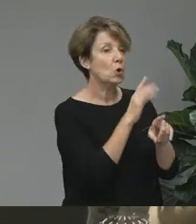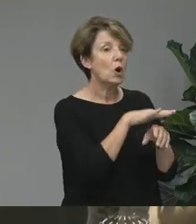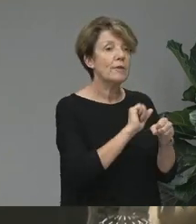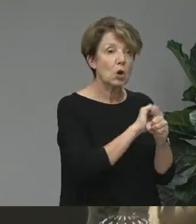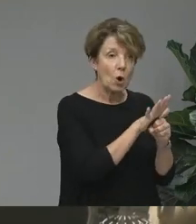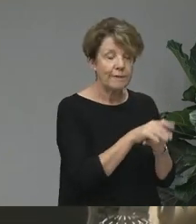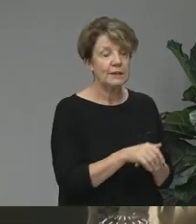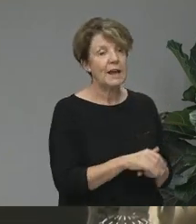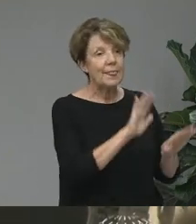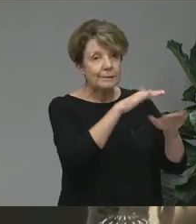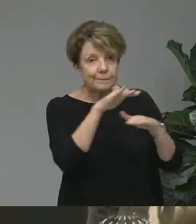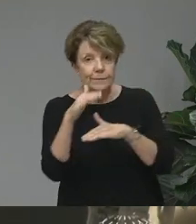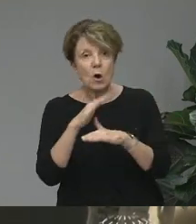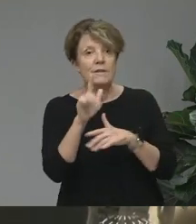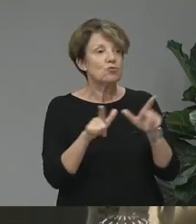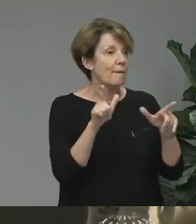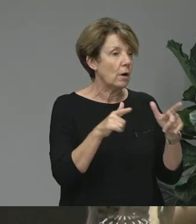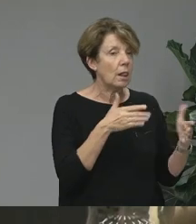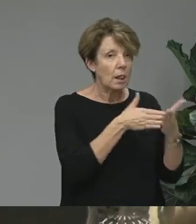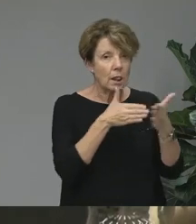COVID-19 and the restrictions around travel.